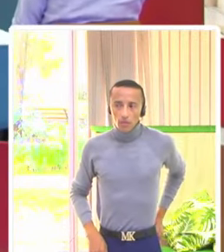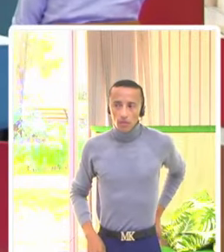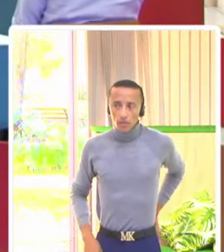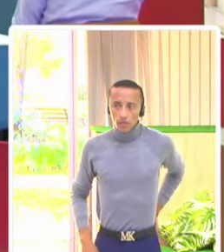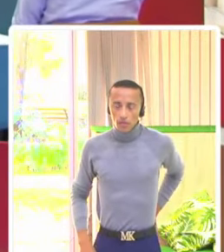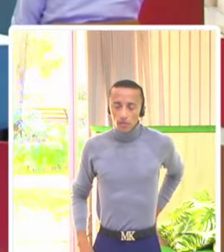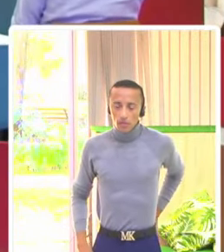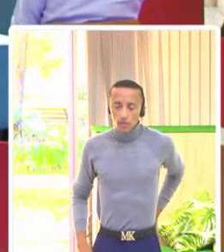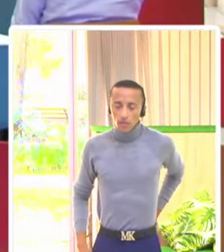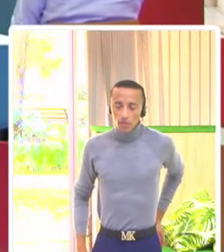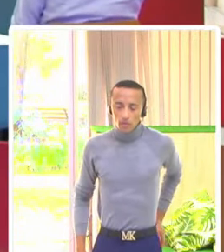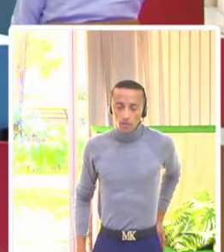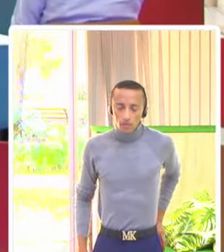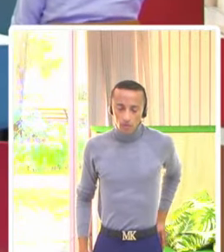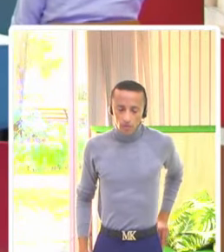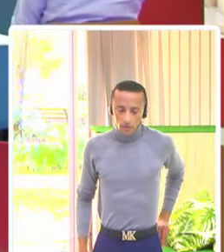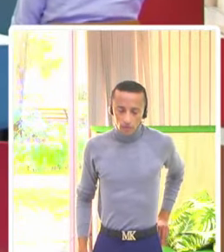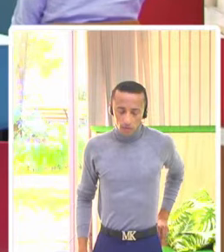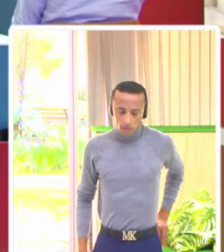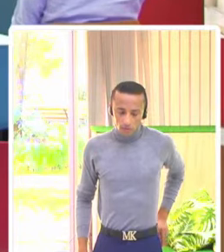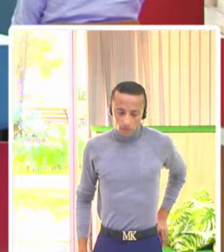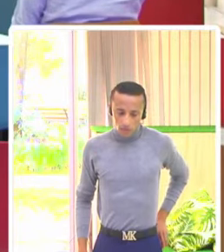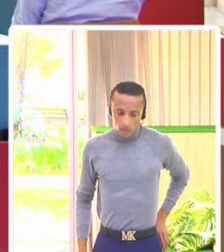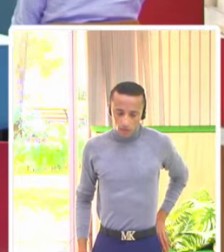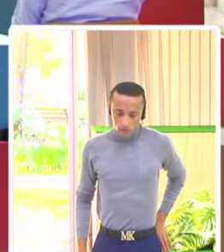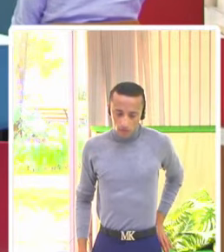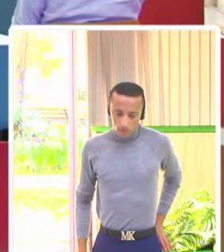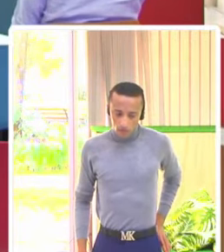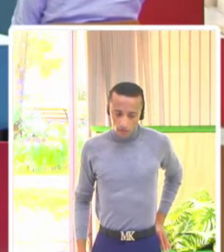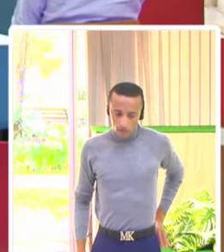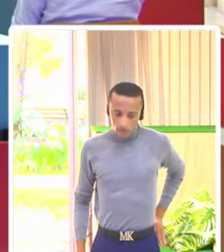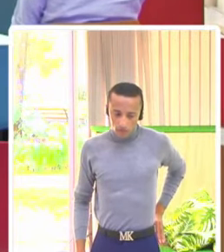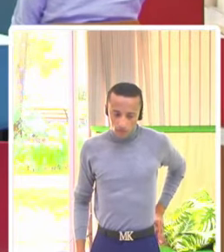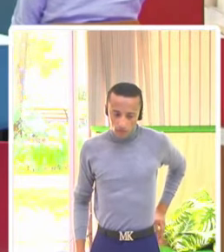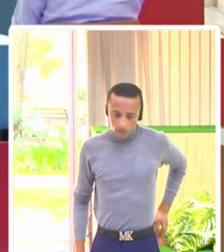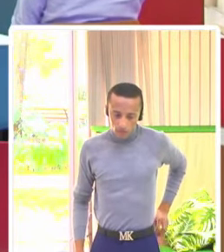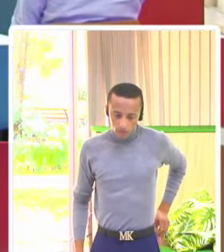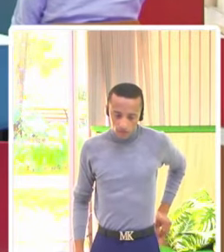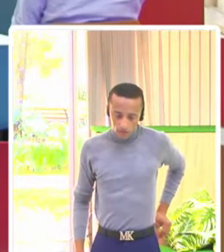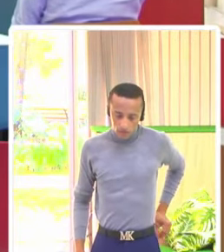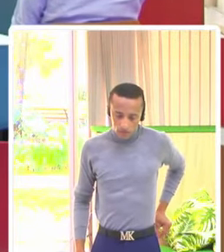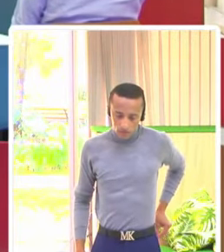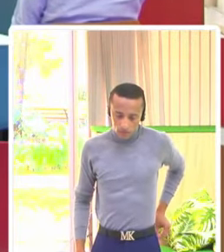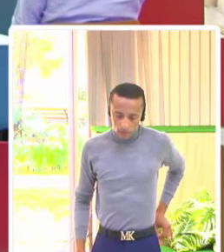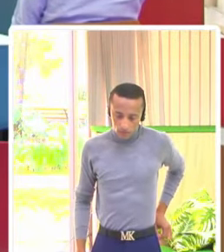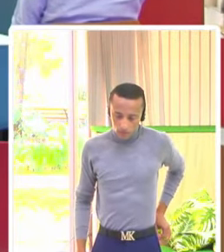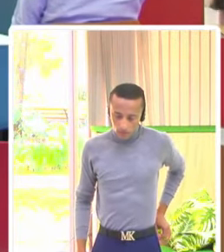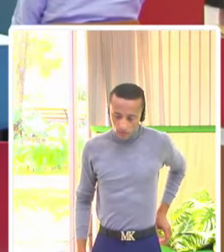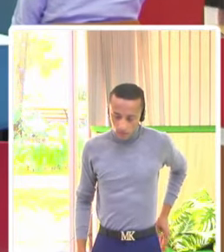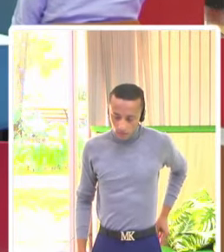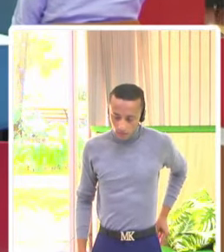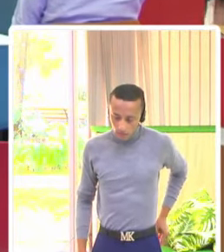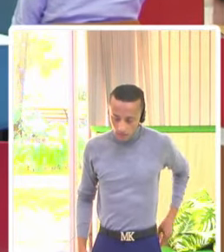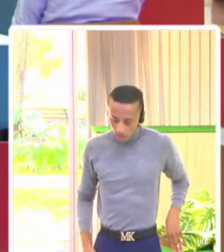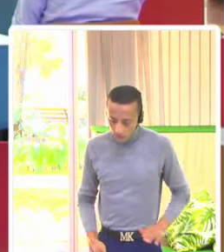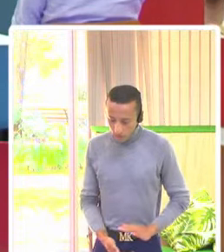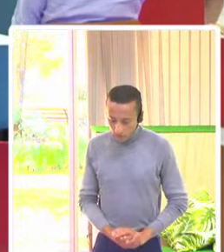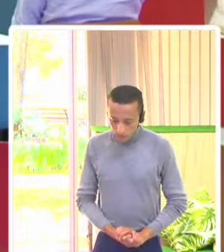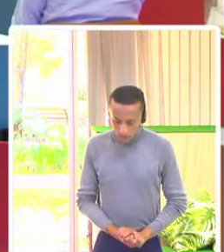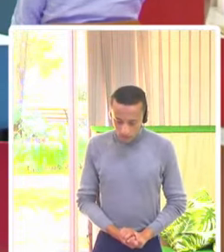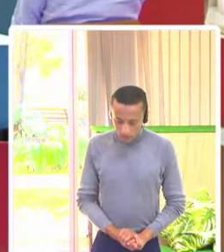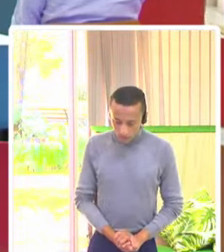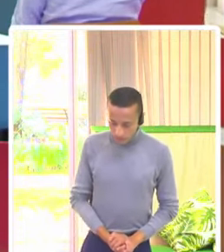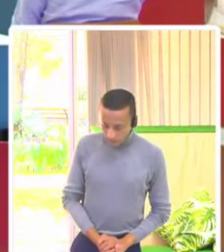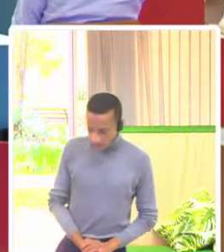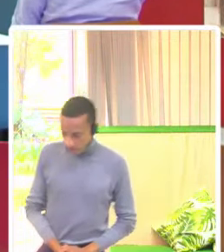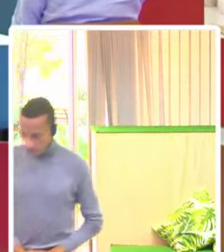subscribed to our platform. But we have a mismatch in terms of pedagogical advances.